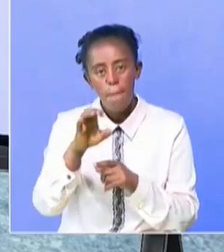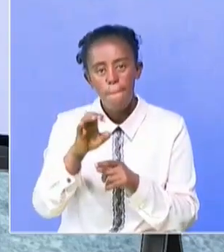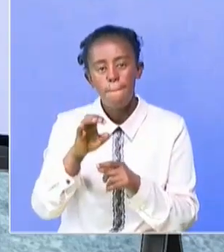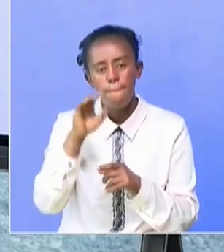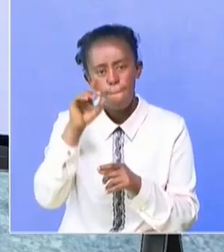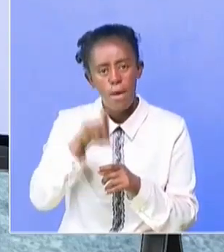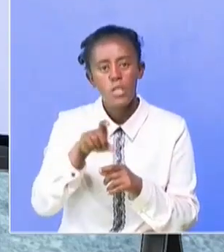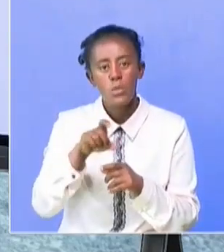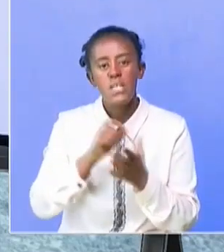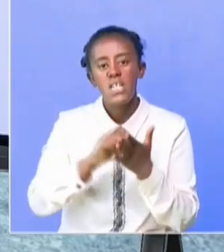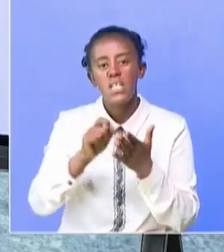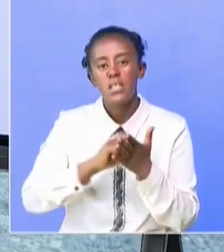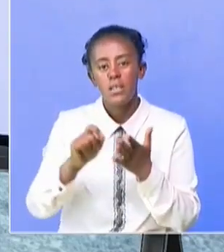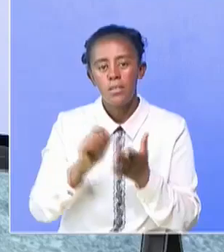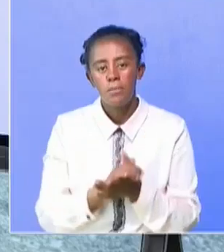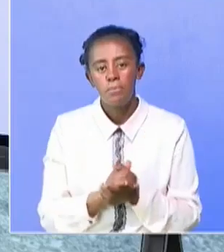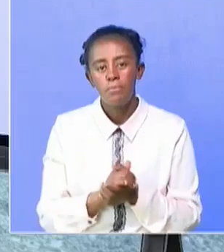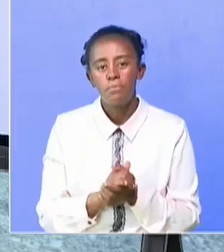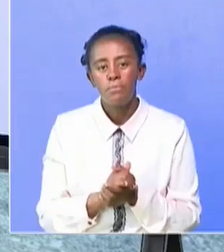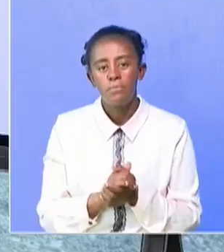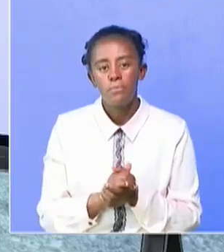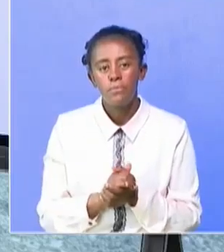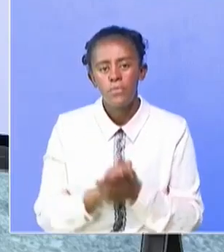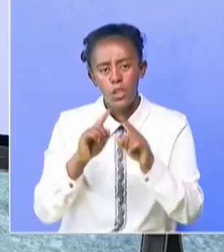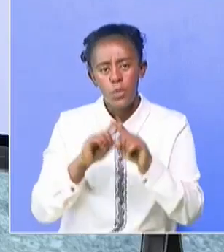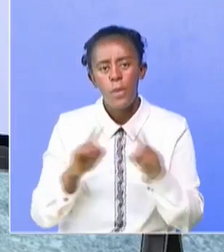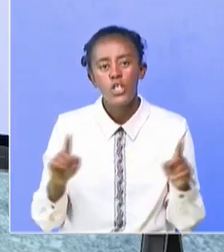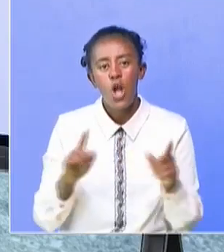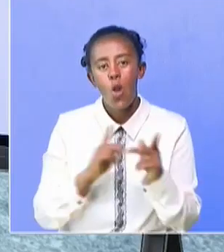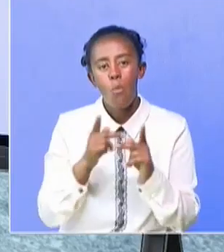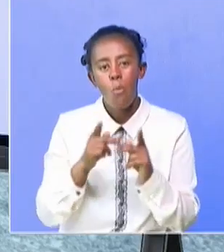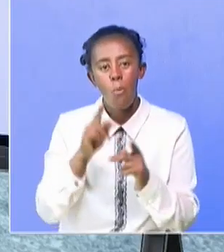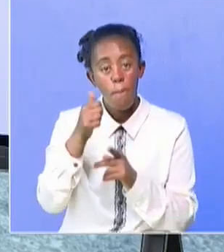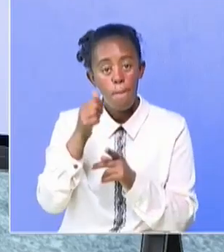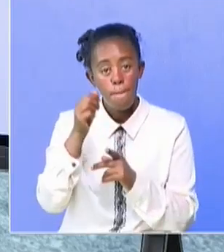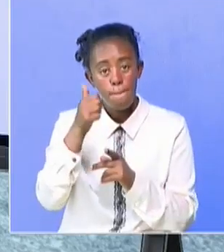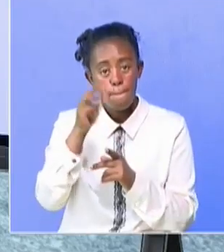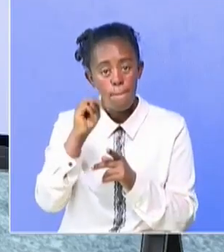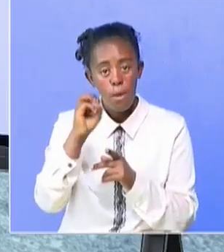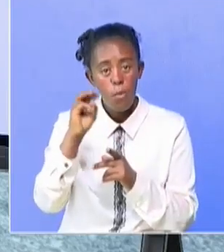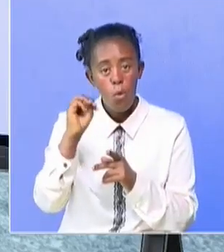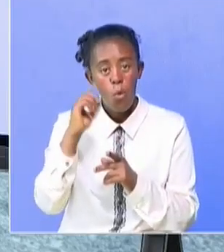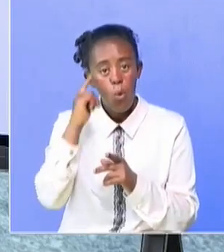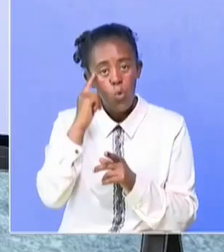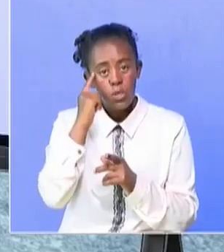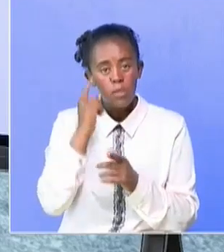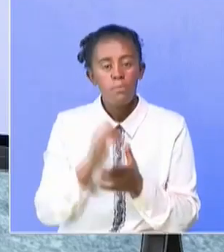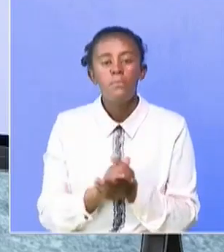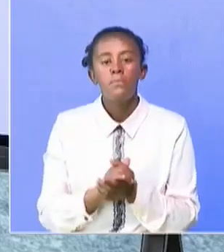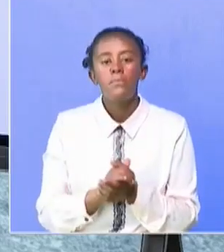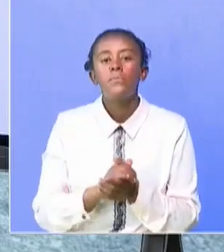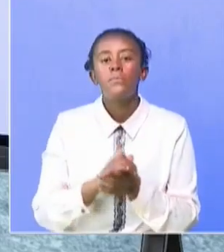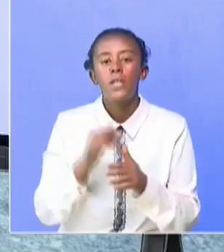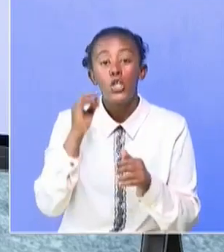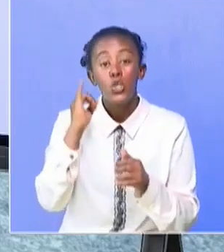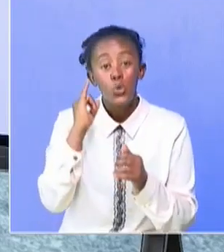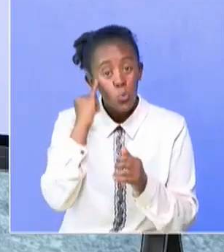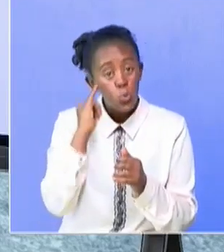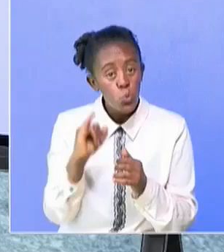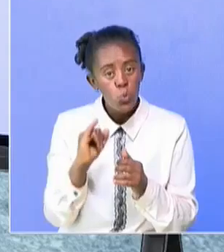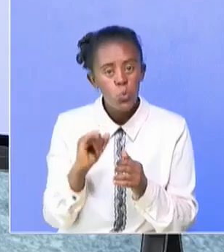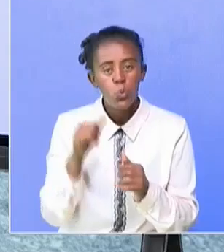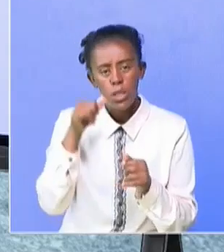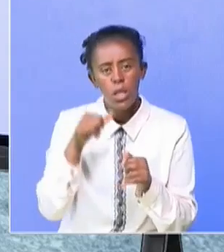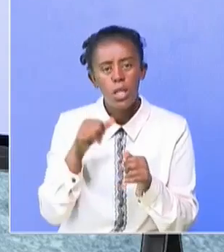written. The special program about the memo that concerns the issue. The date is